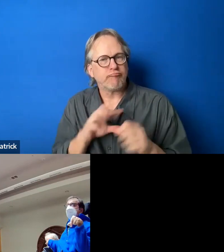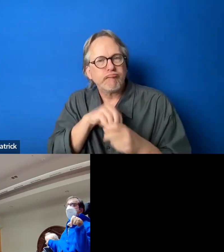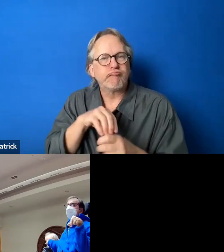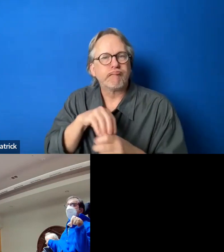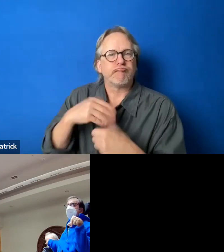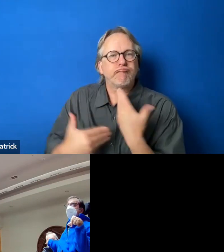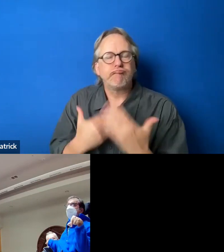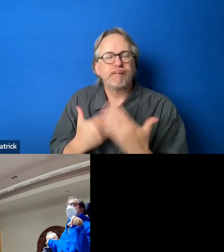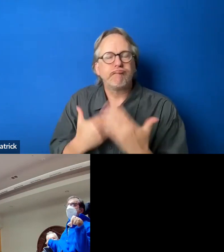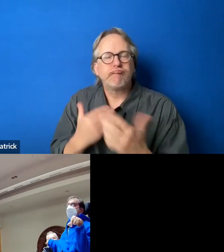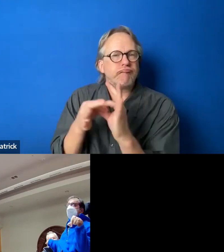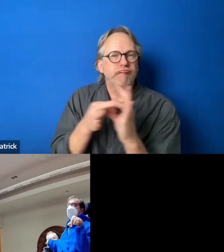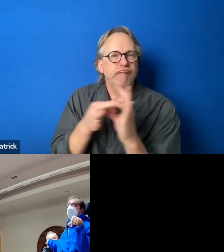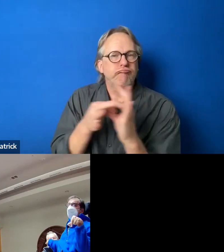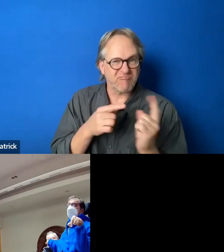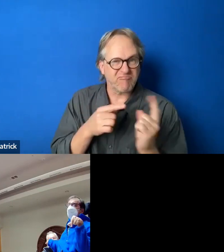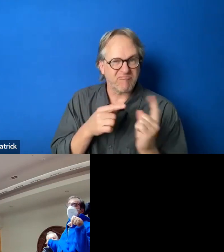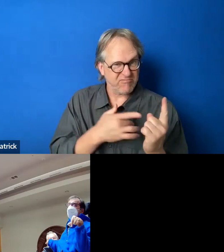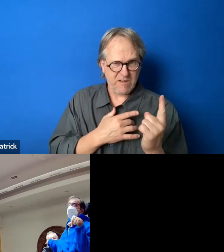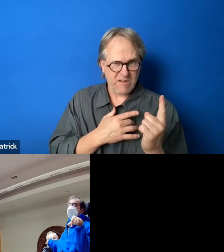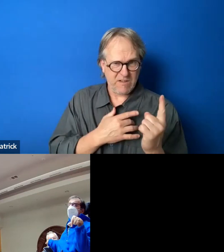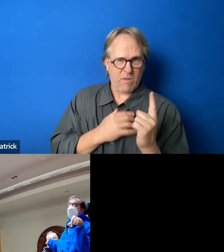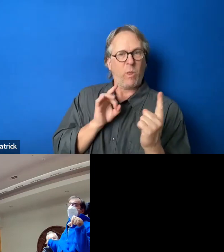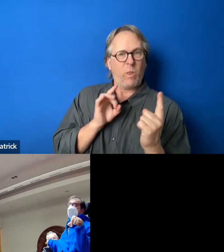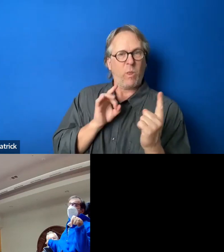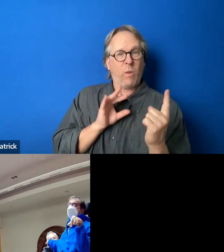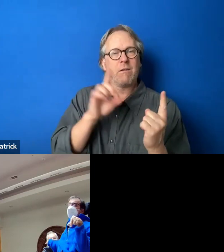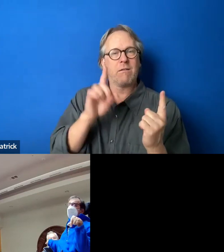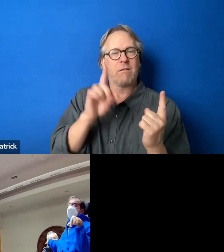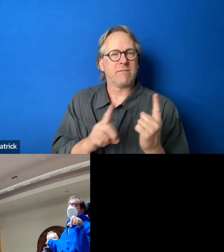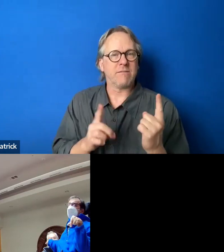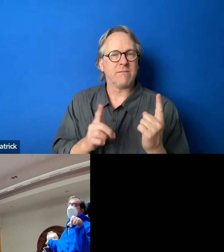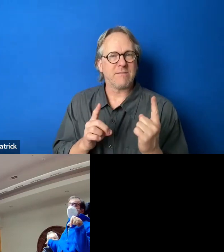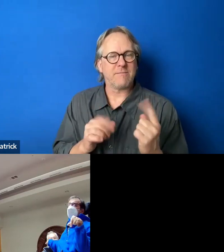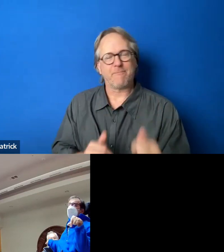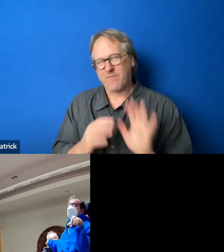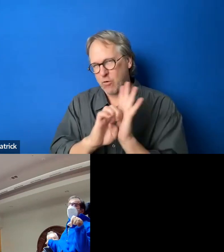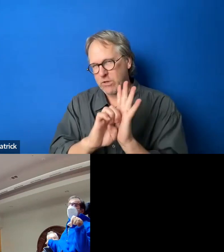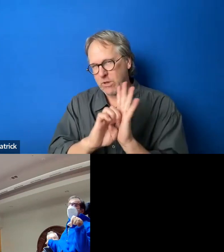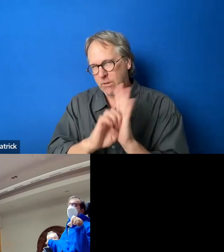So, for example, for